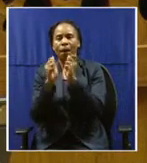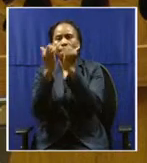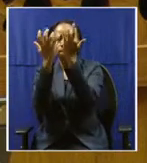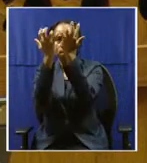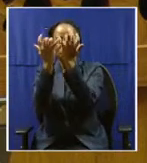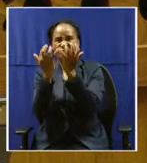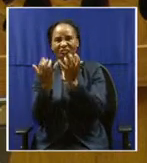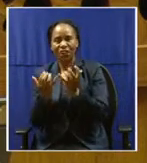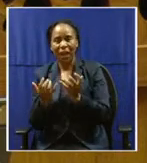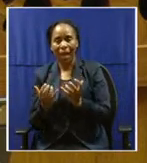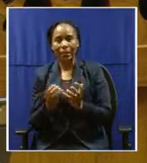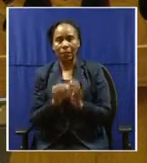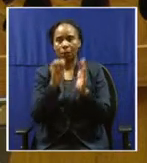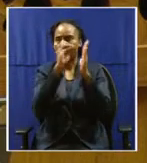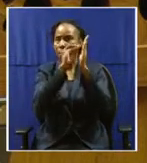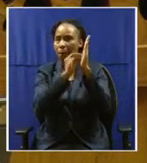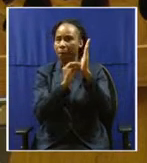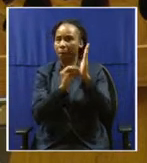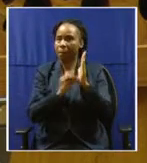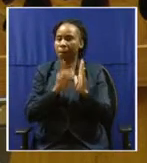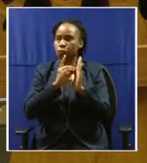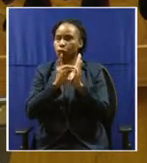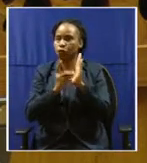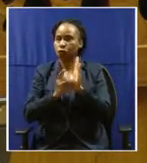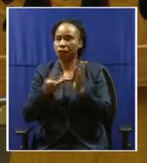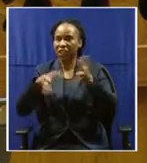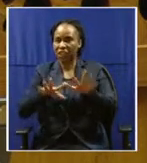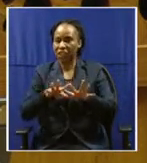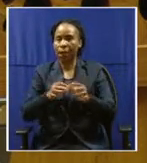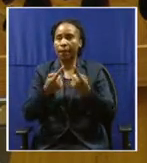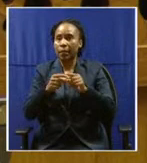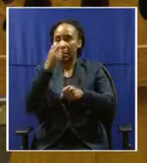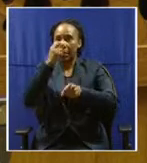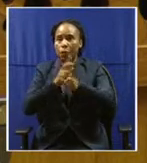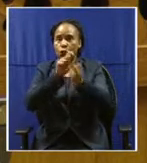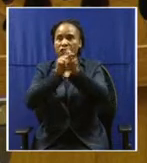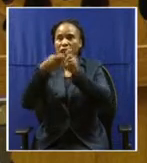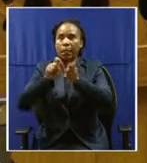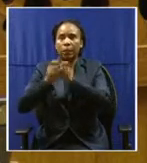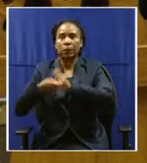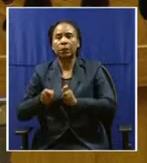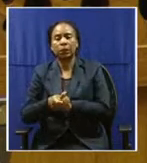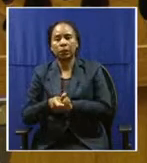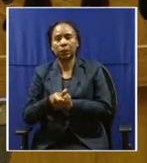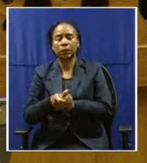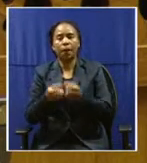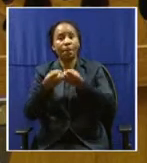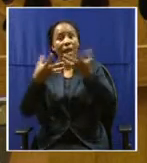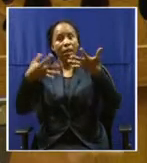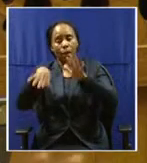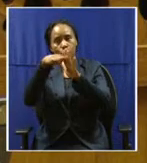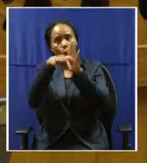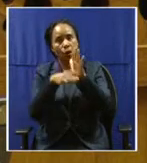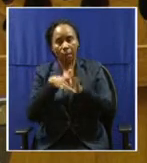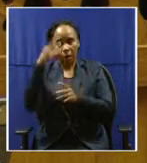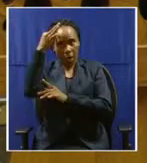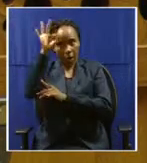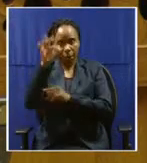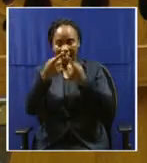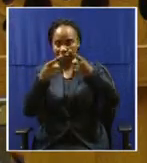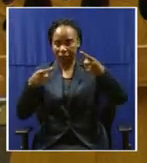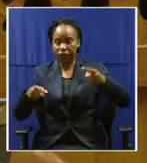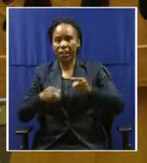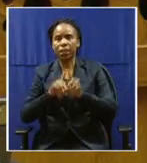to be reprioritized, and many programs that we had as government in our various